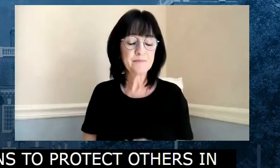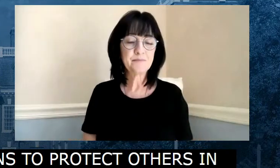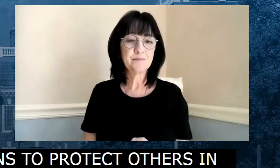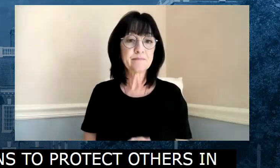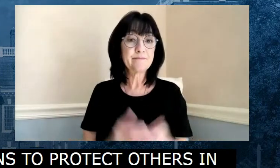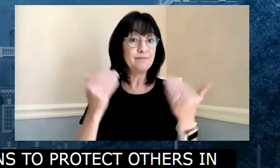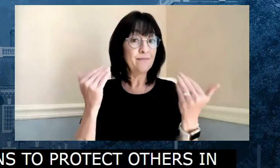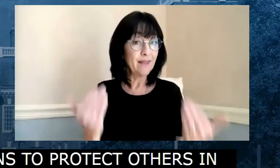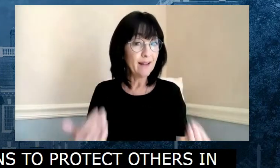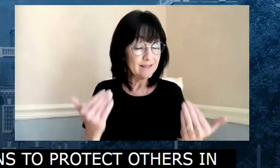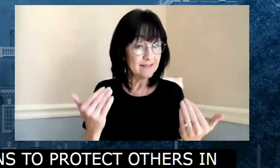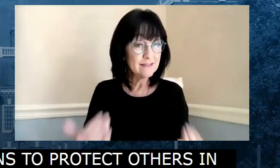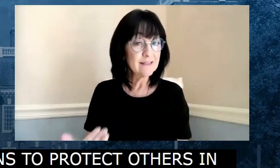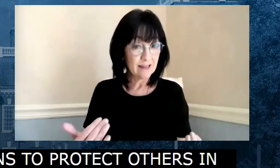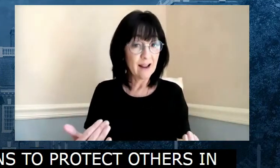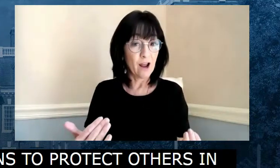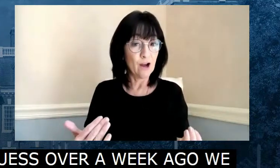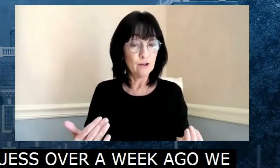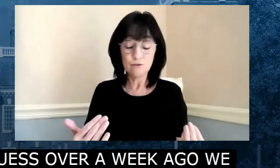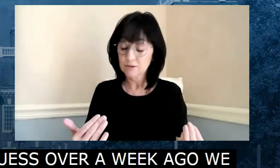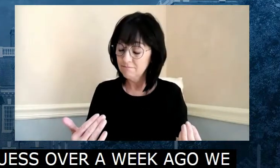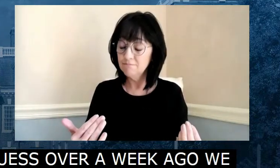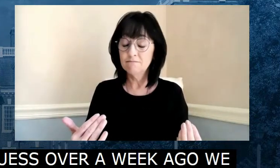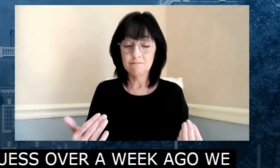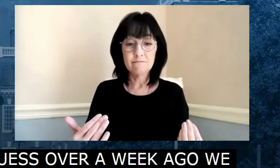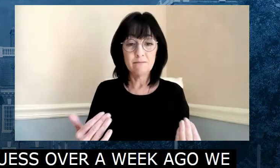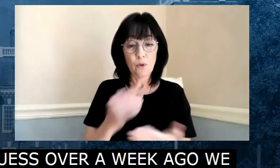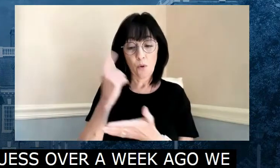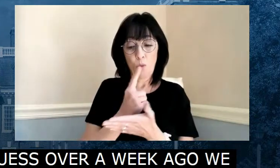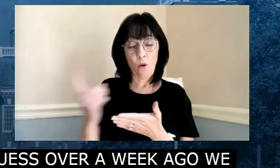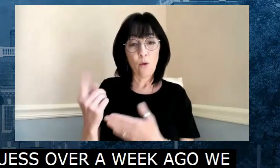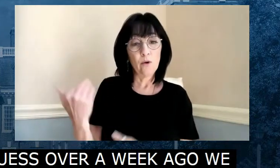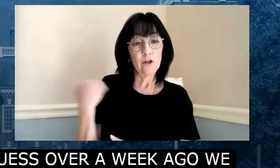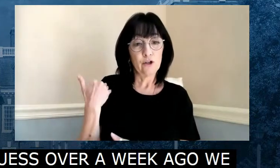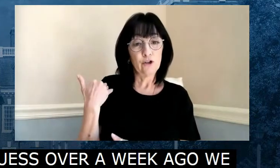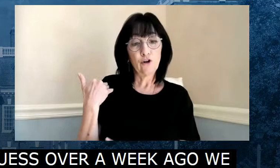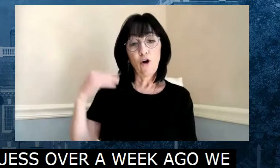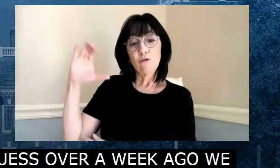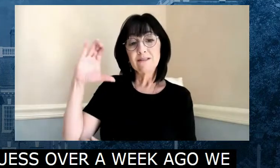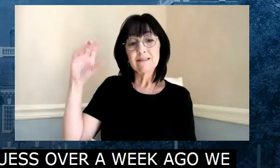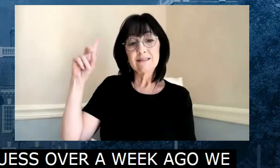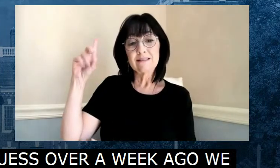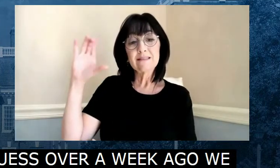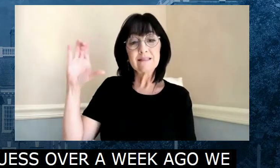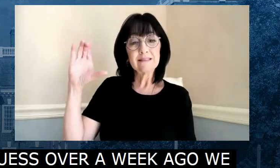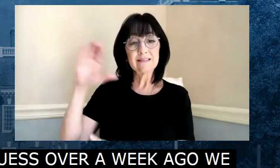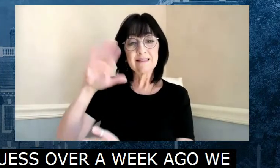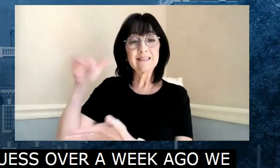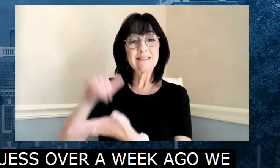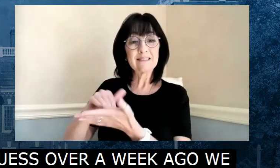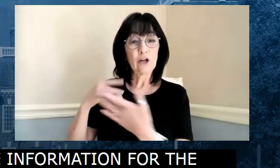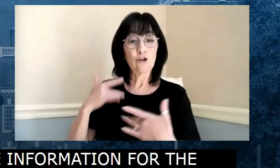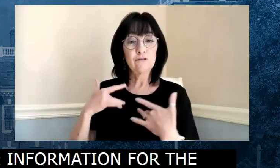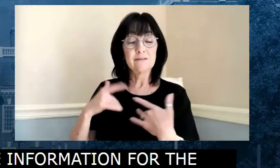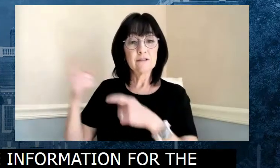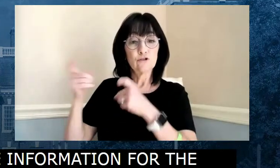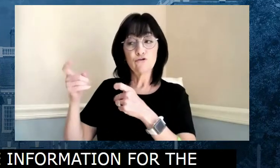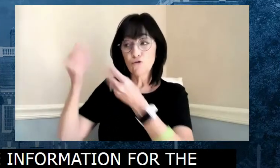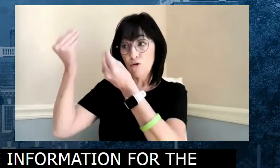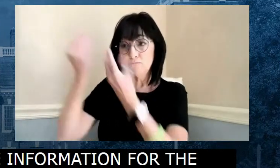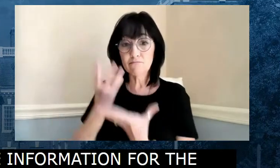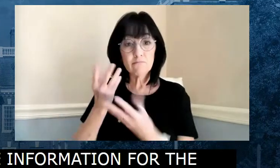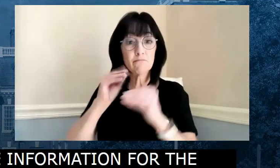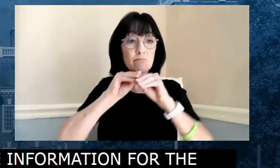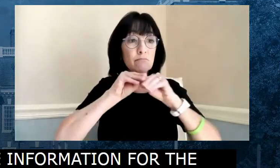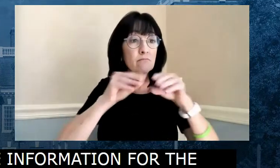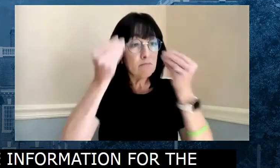get information, good, positive information from the Centers for Disease Control that the vaccines are really working and that